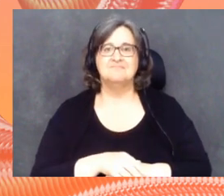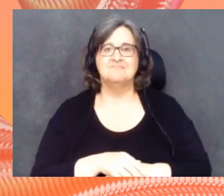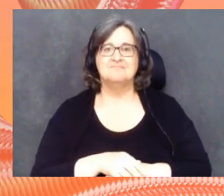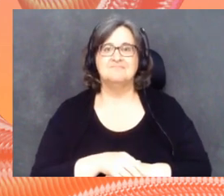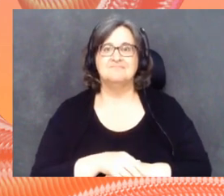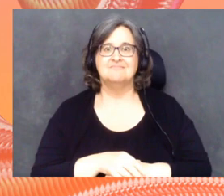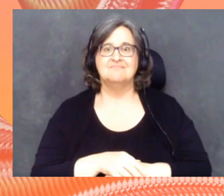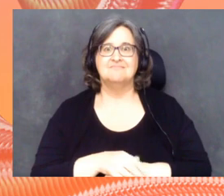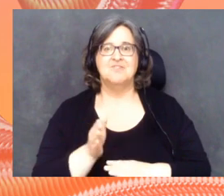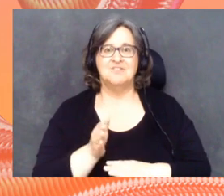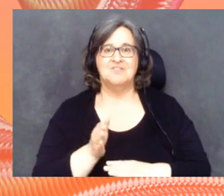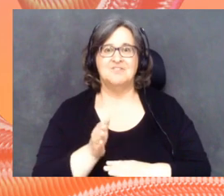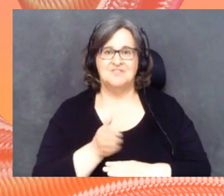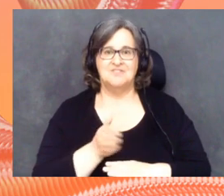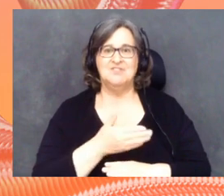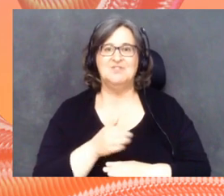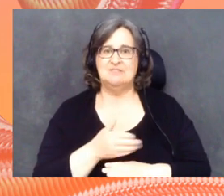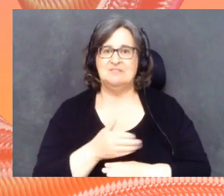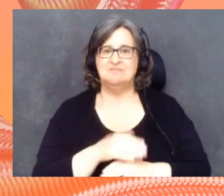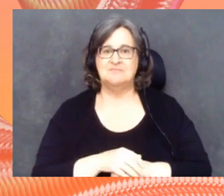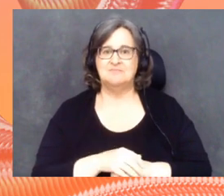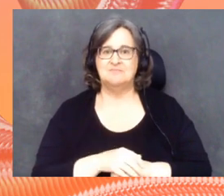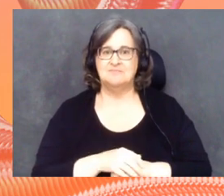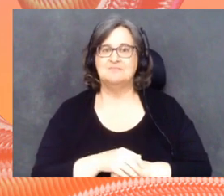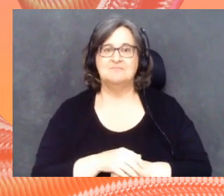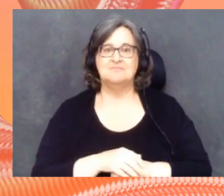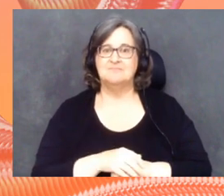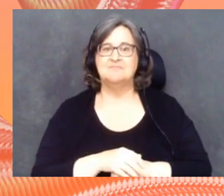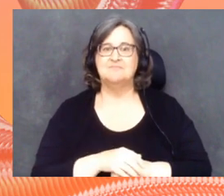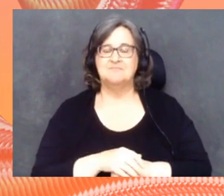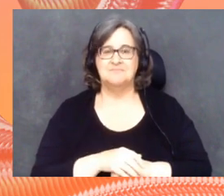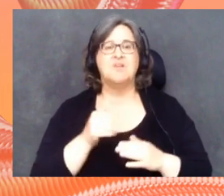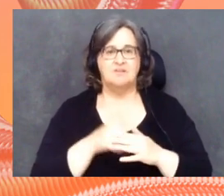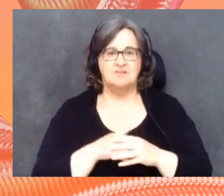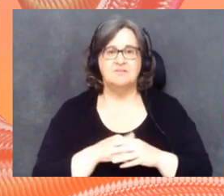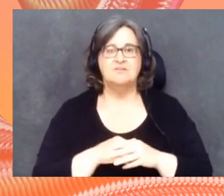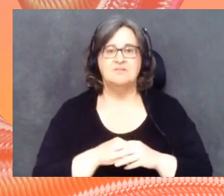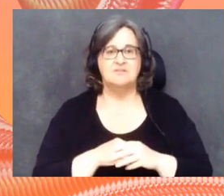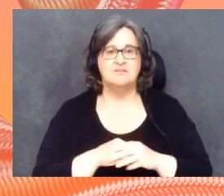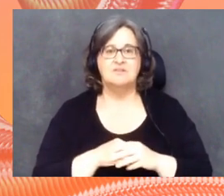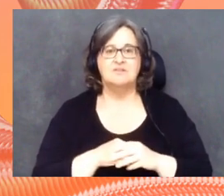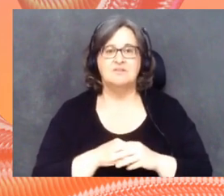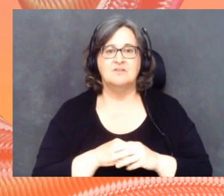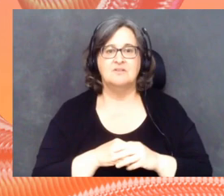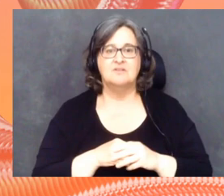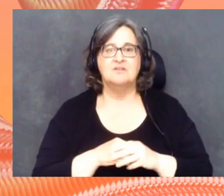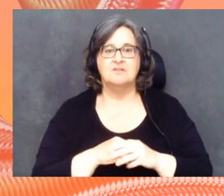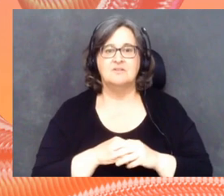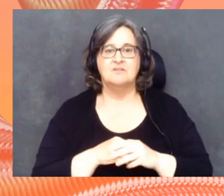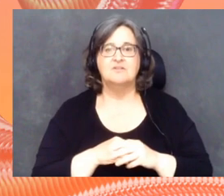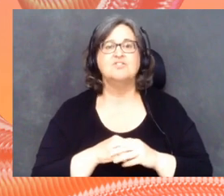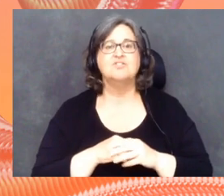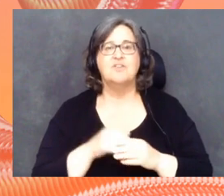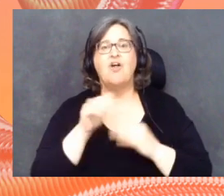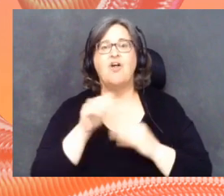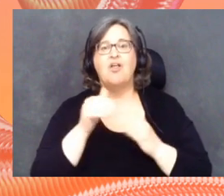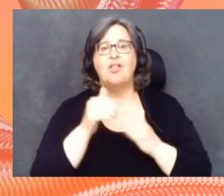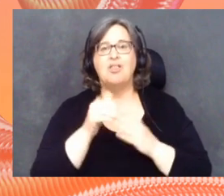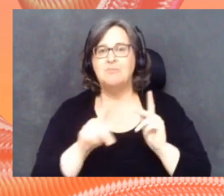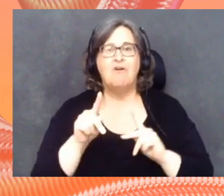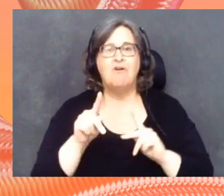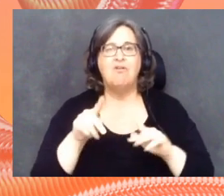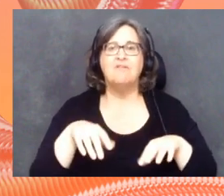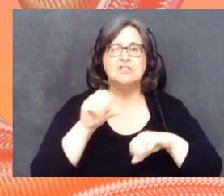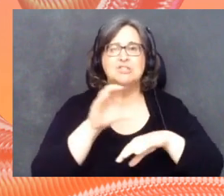Toshi is church, Malkia Cyril is church, Alexis Pauline Gums is church. It's like, we literally have all of our friends holding church. Everything is good right